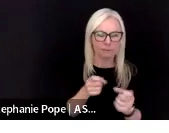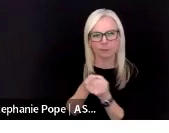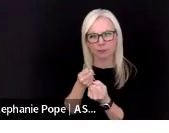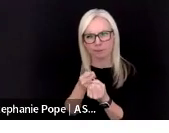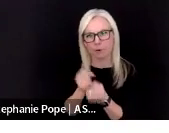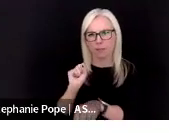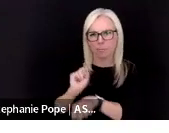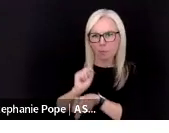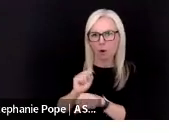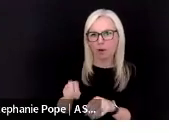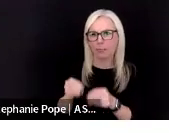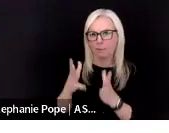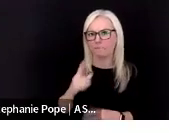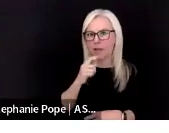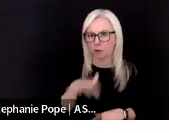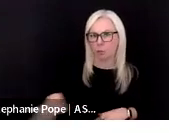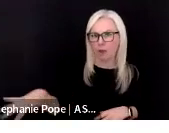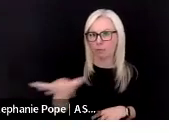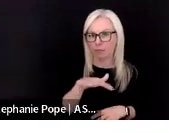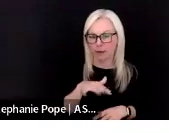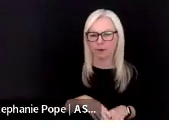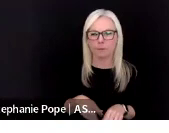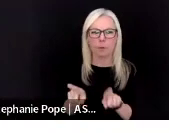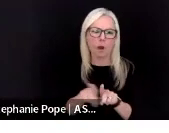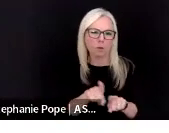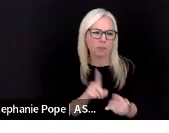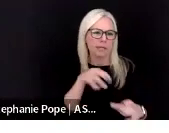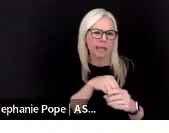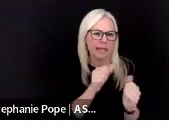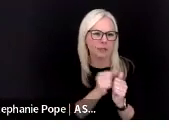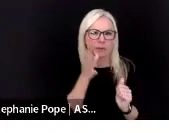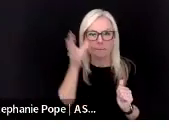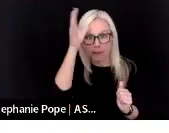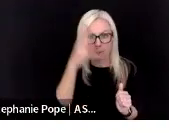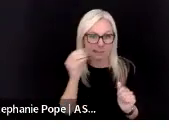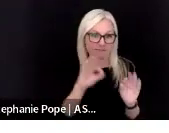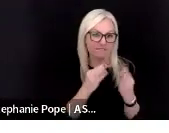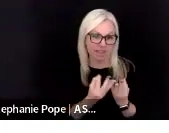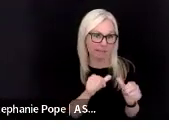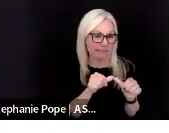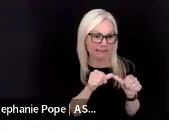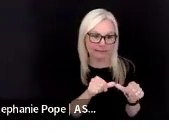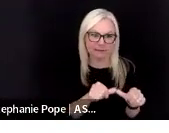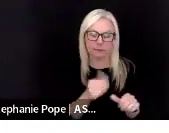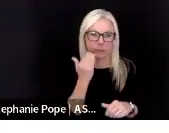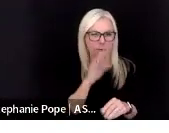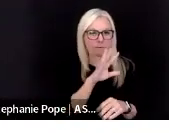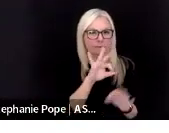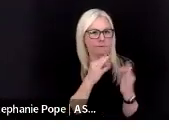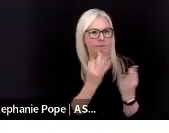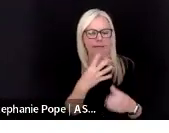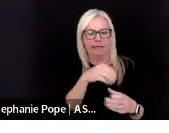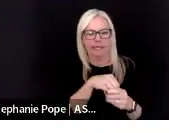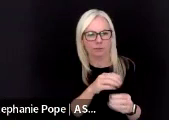there. We're also engaged consistently with parents and families. We know that family engagement is an important part of the